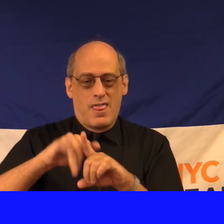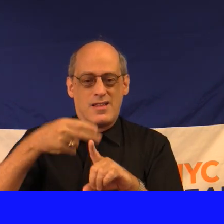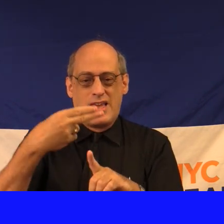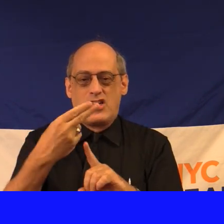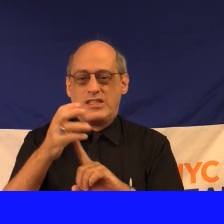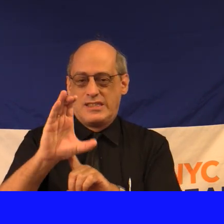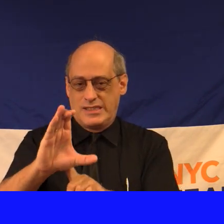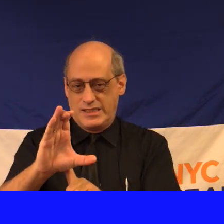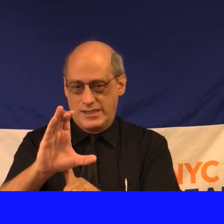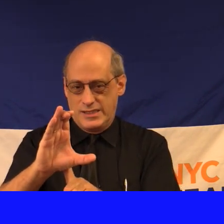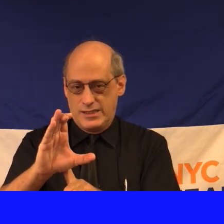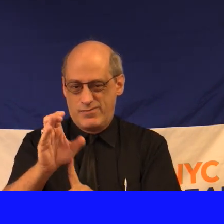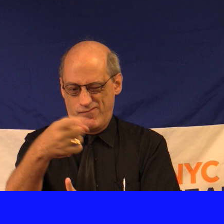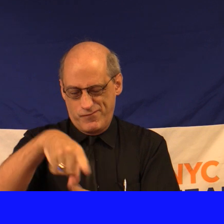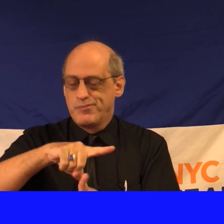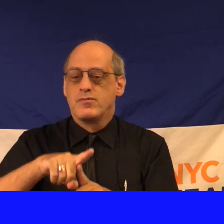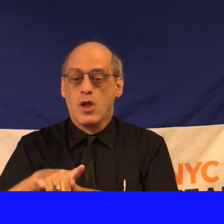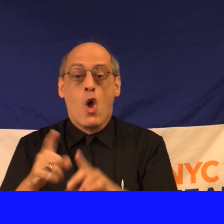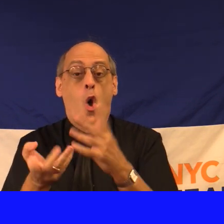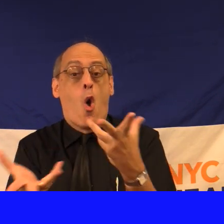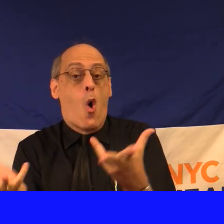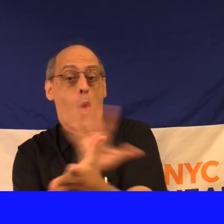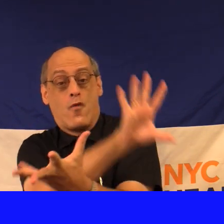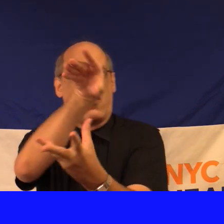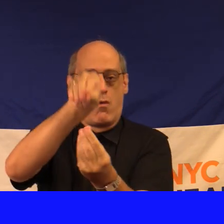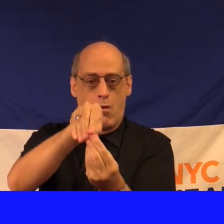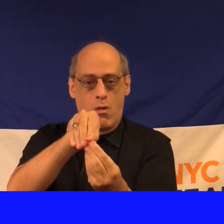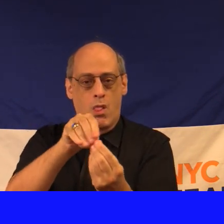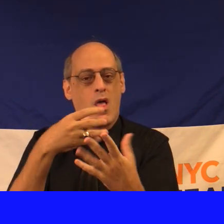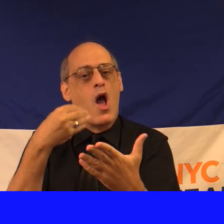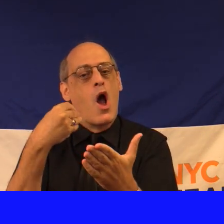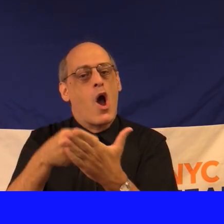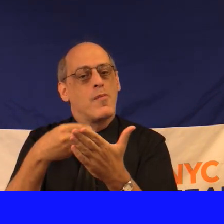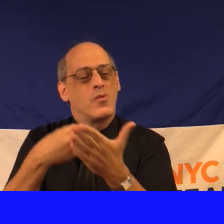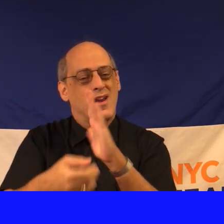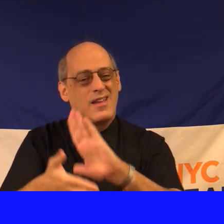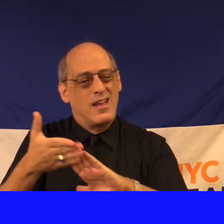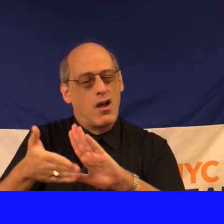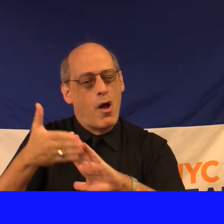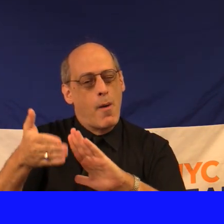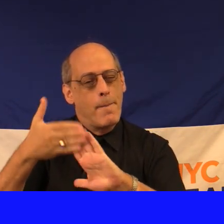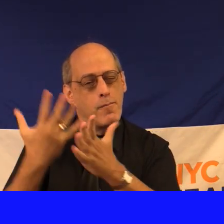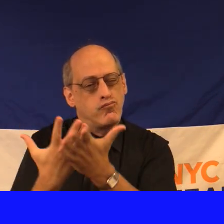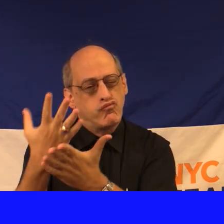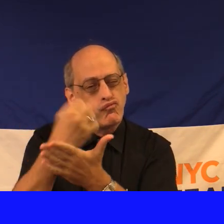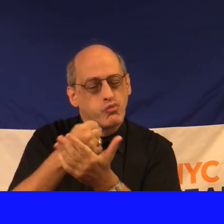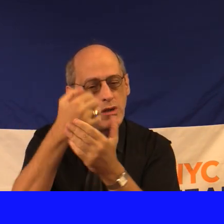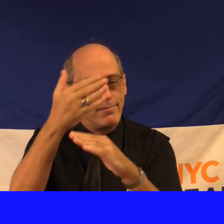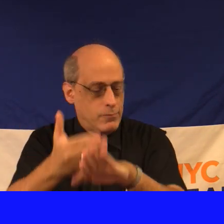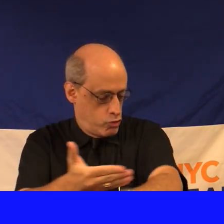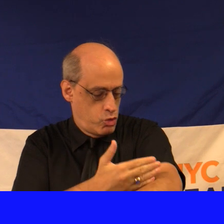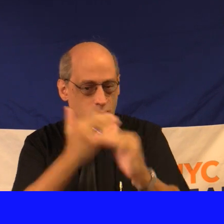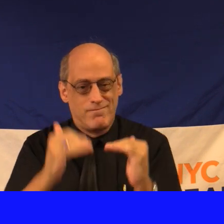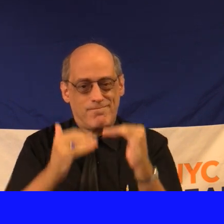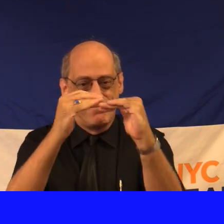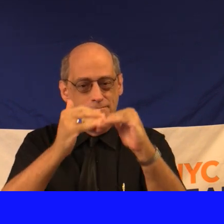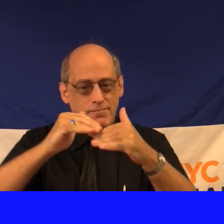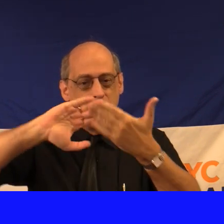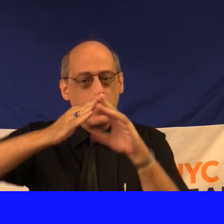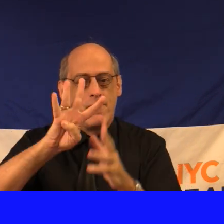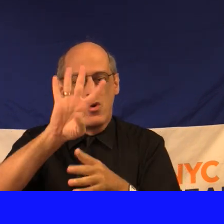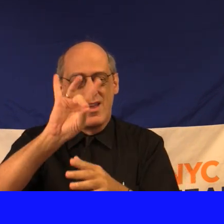hospitals. Overall, operating income was improved this year to $48.5